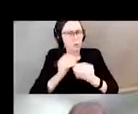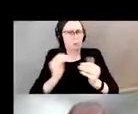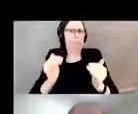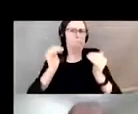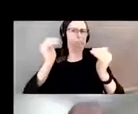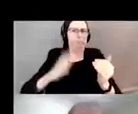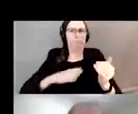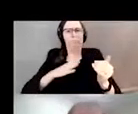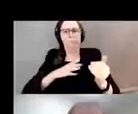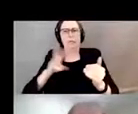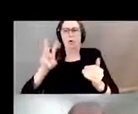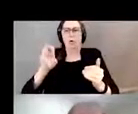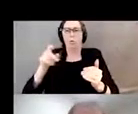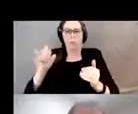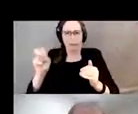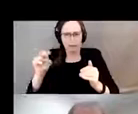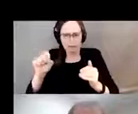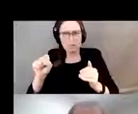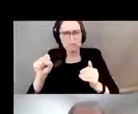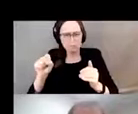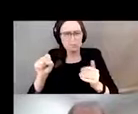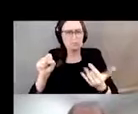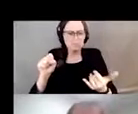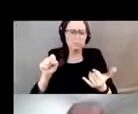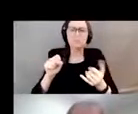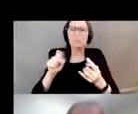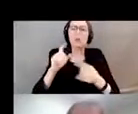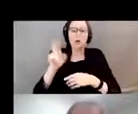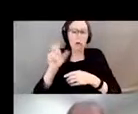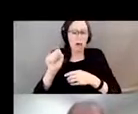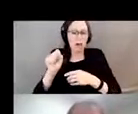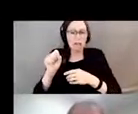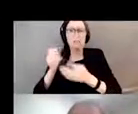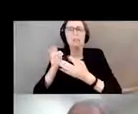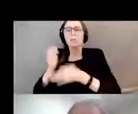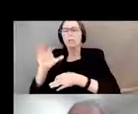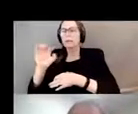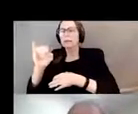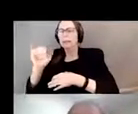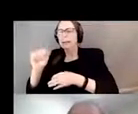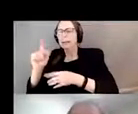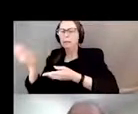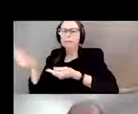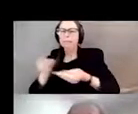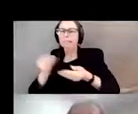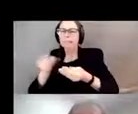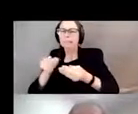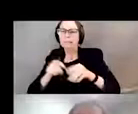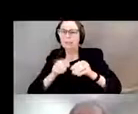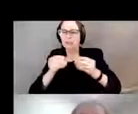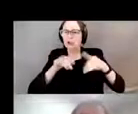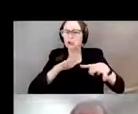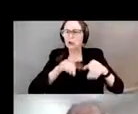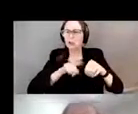they would have available to them. The United States, through the CIA, will funnel surface-to-air missiles to knock